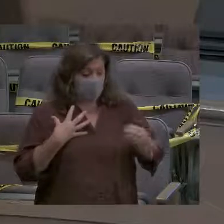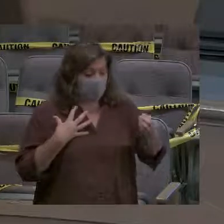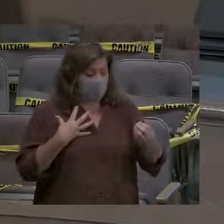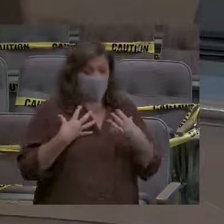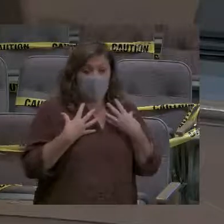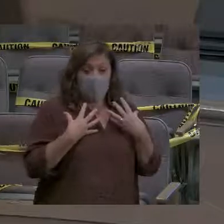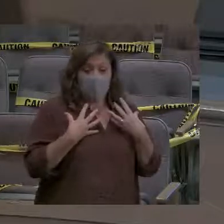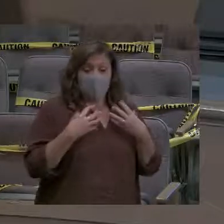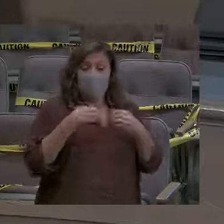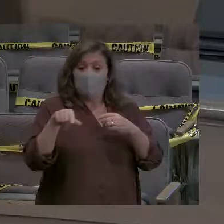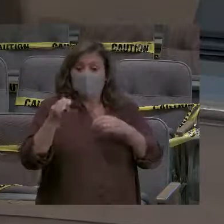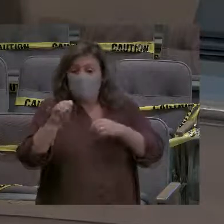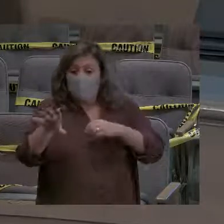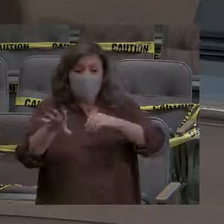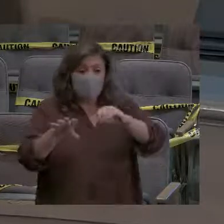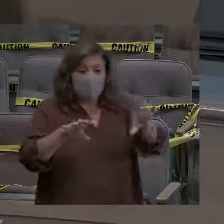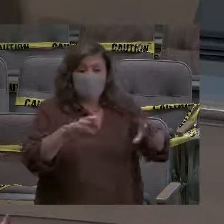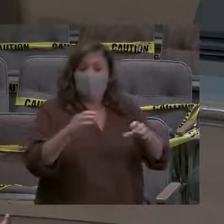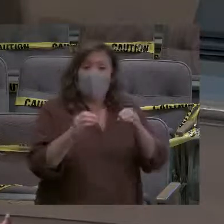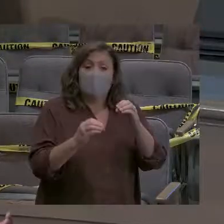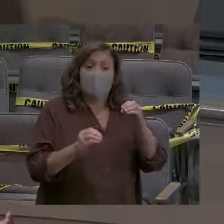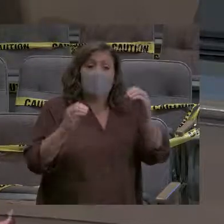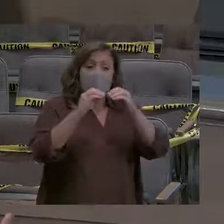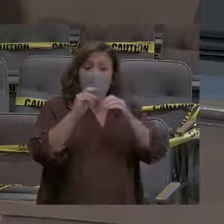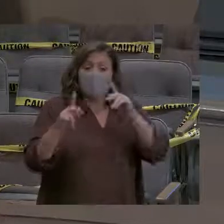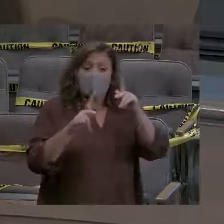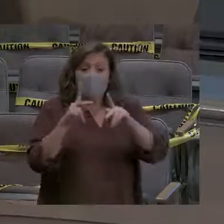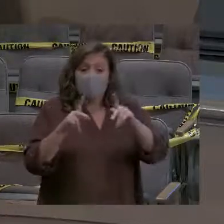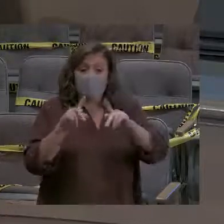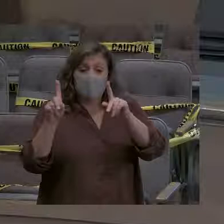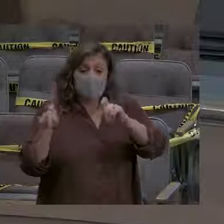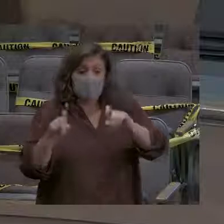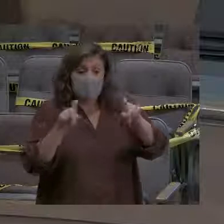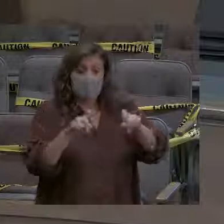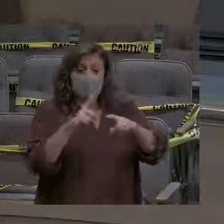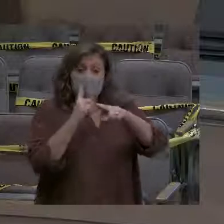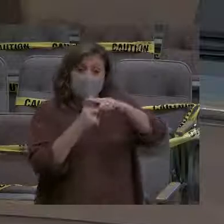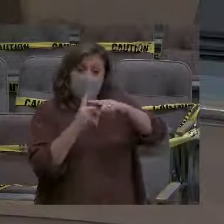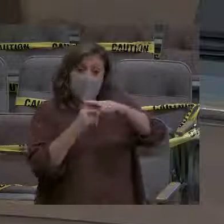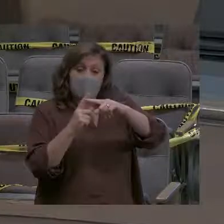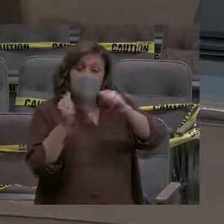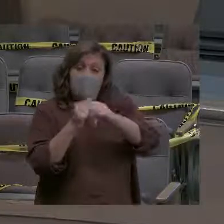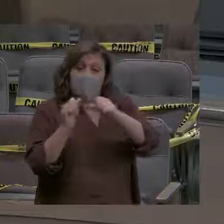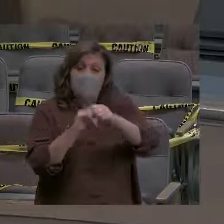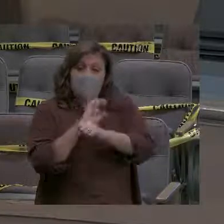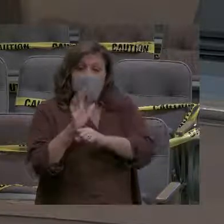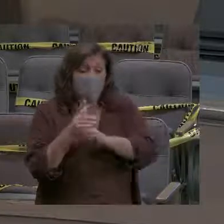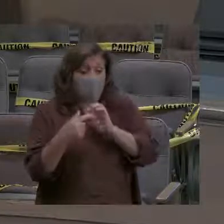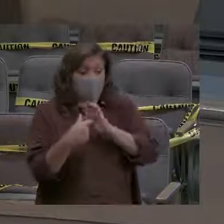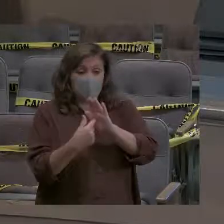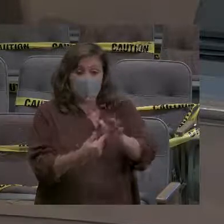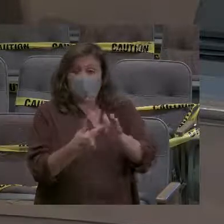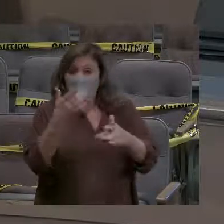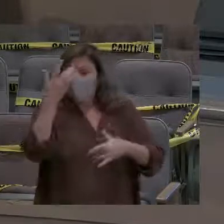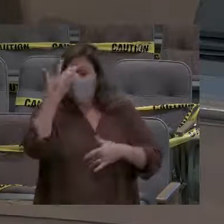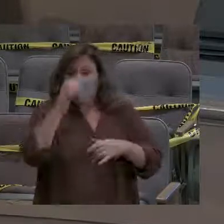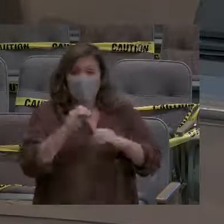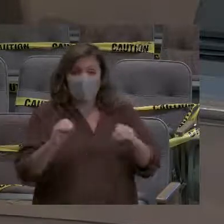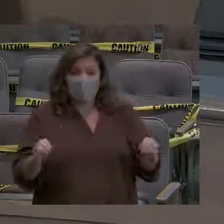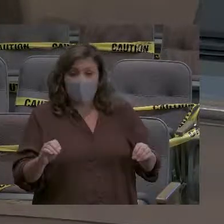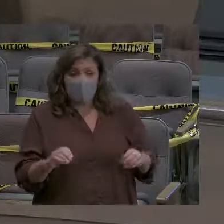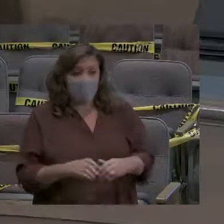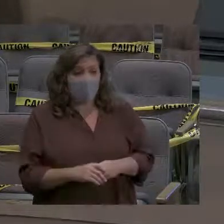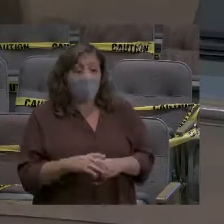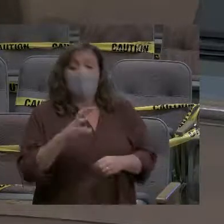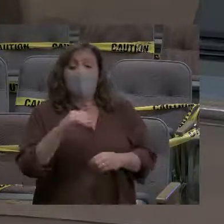of people who have tested positive for COVID-19 who have no symptoms at all, and even those that do, and even those